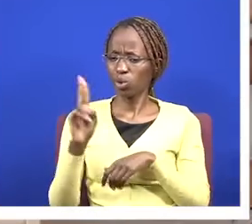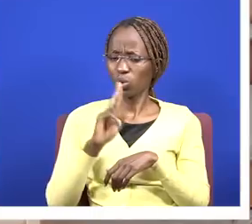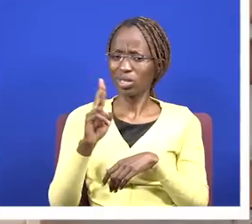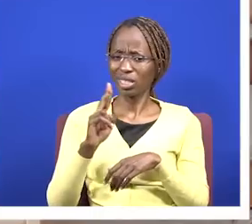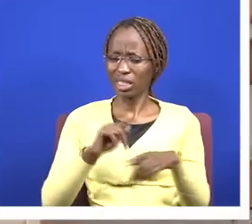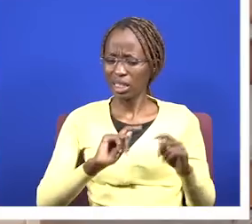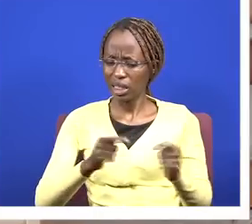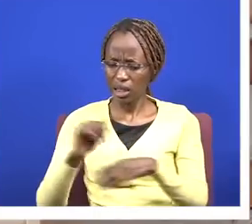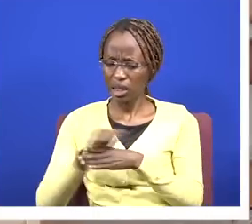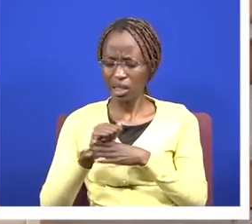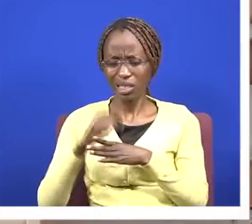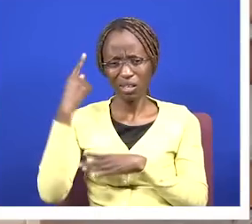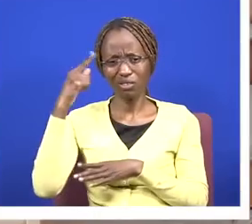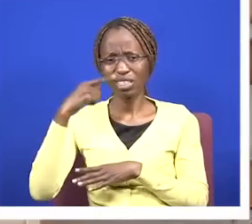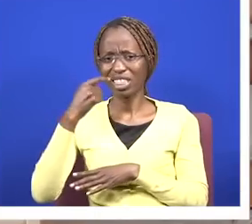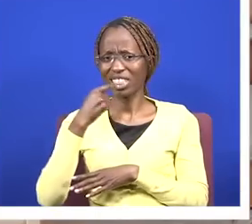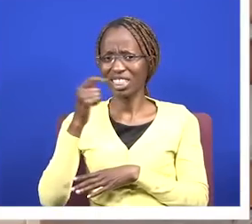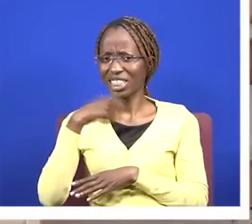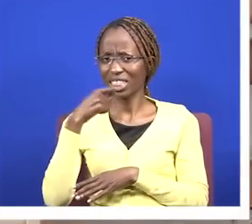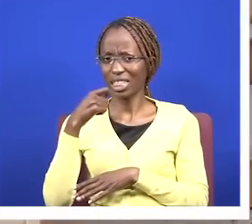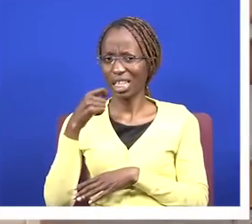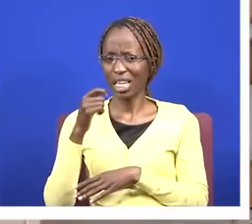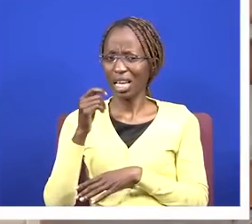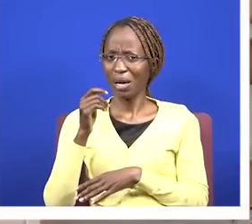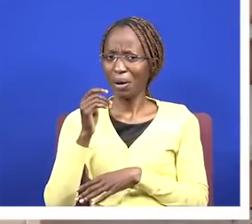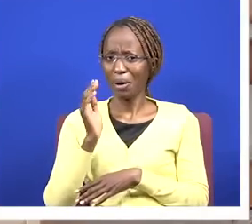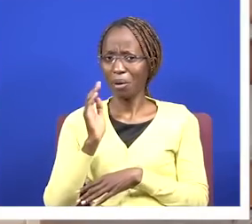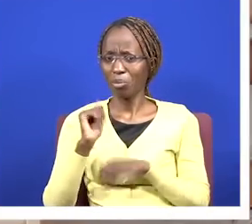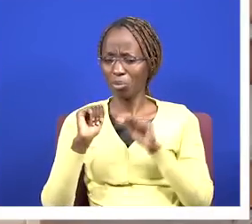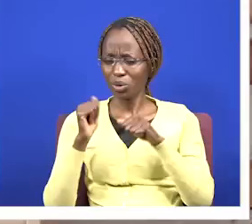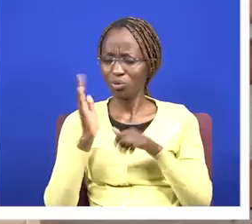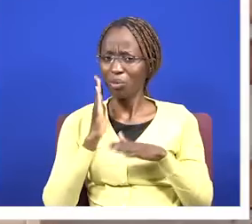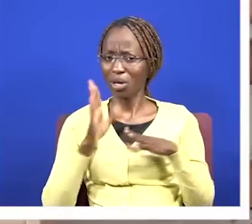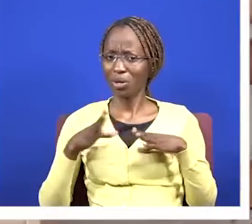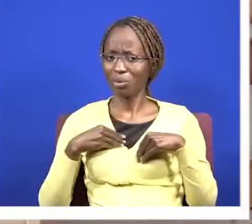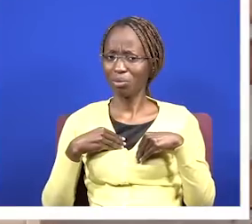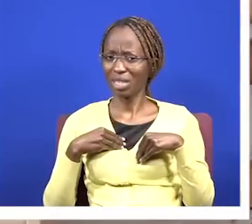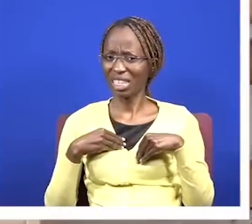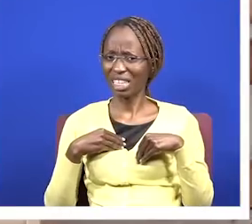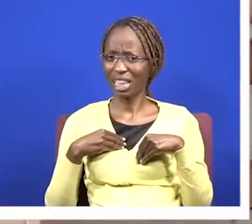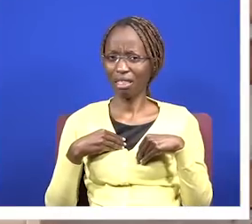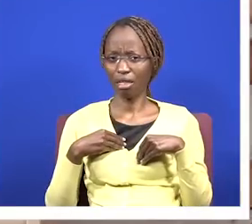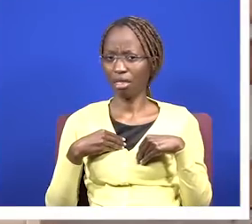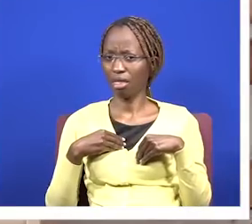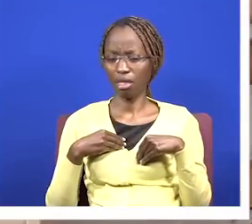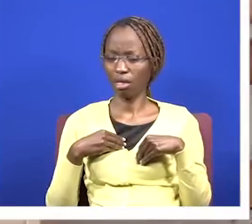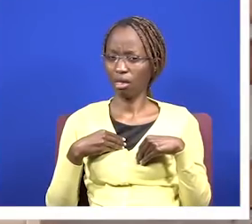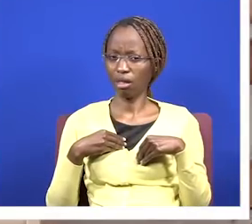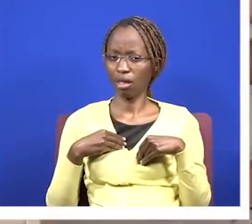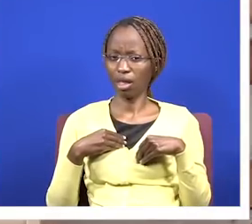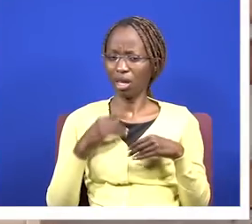teeth? You would. Would mom allow you? Would it even fit in your mouth? I